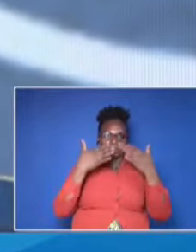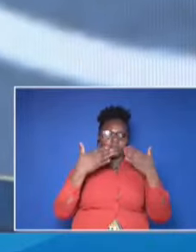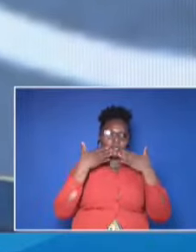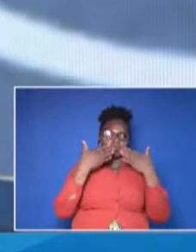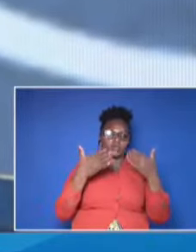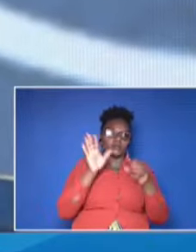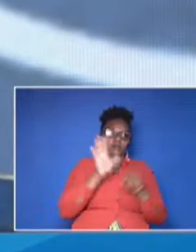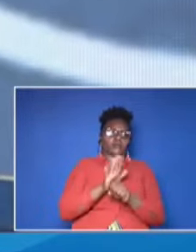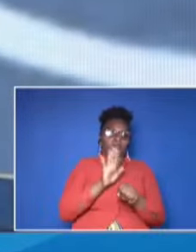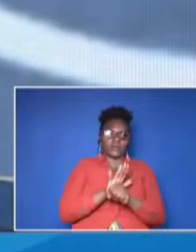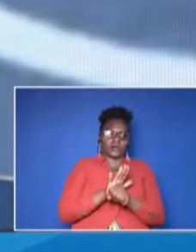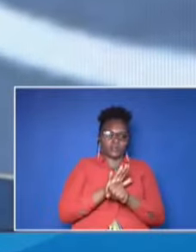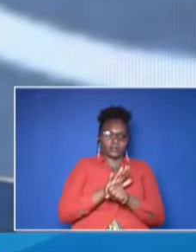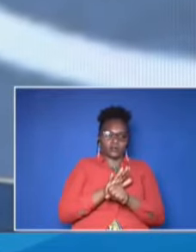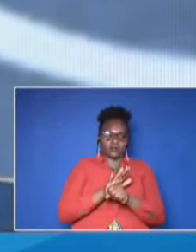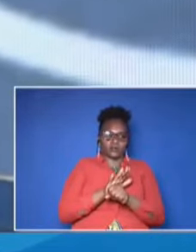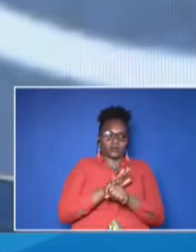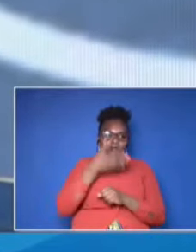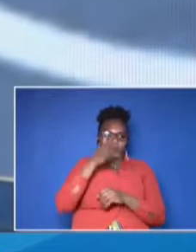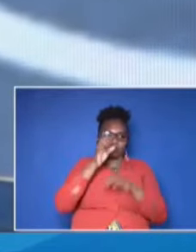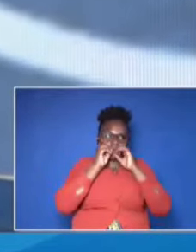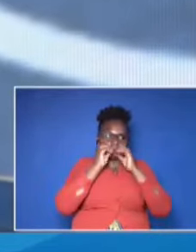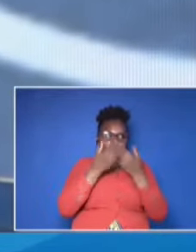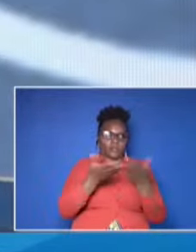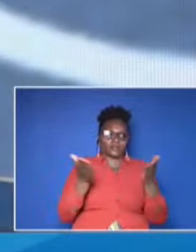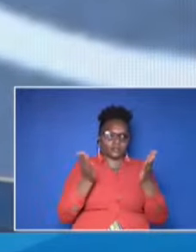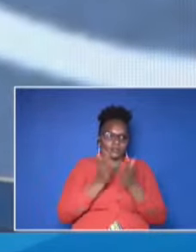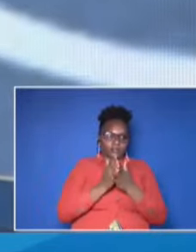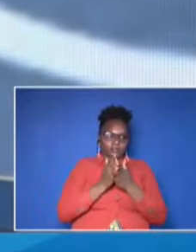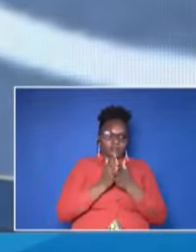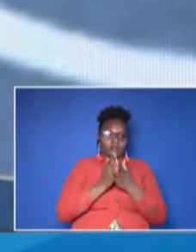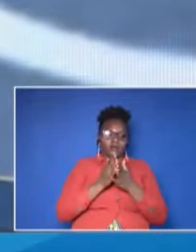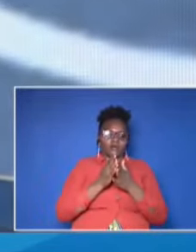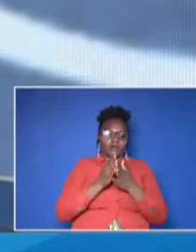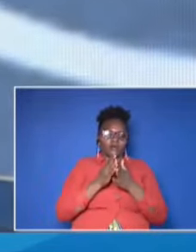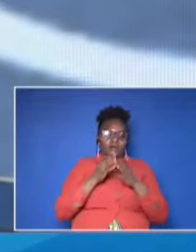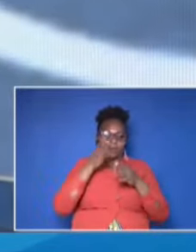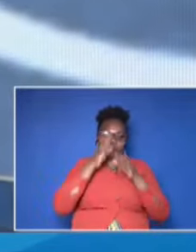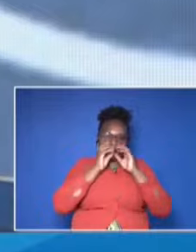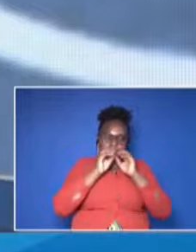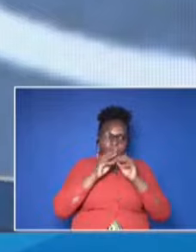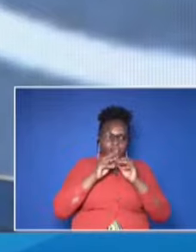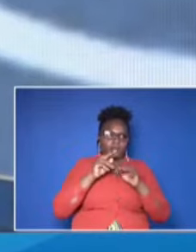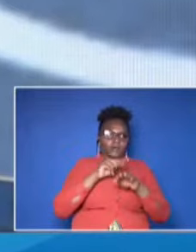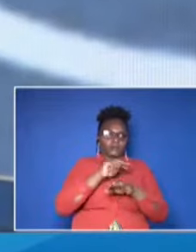attention thank you so much God bless our beloved Nation